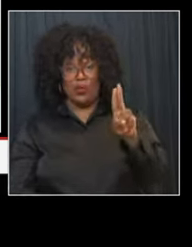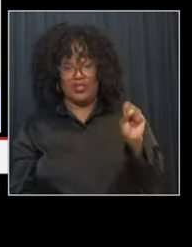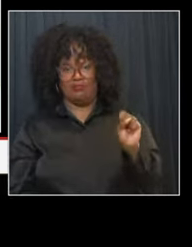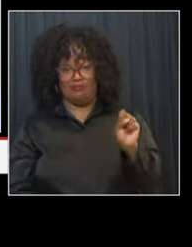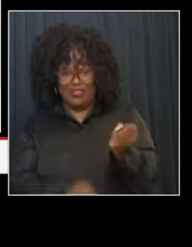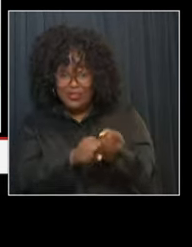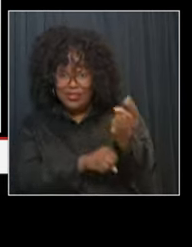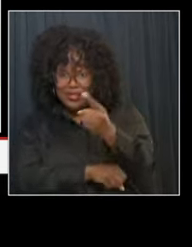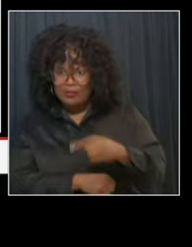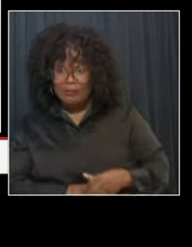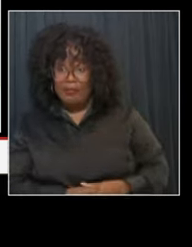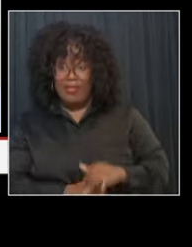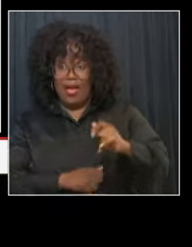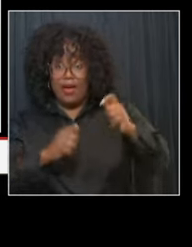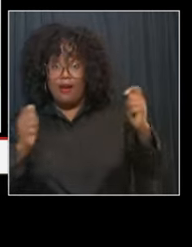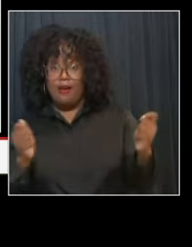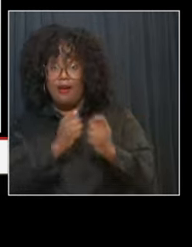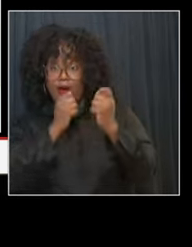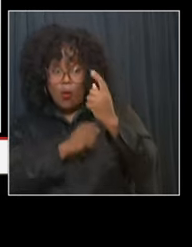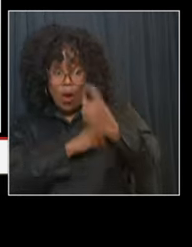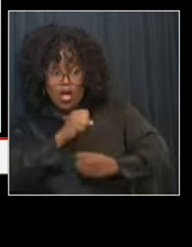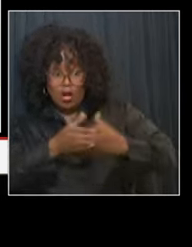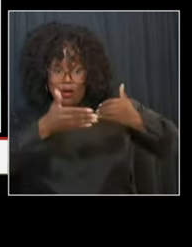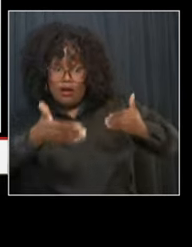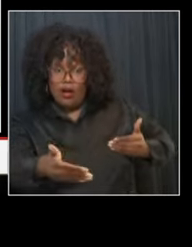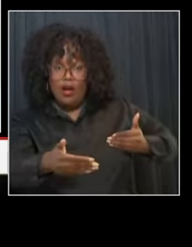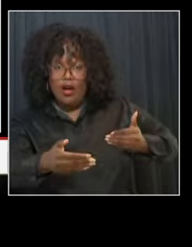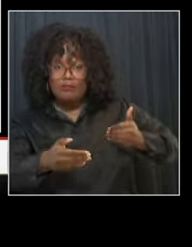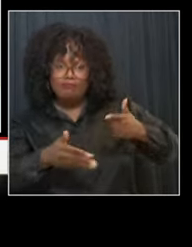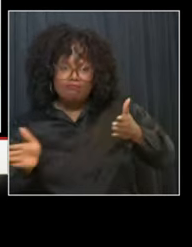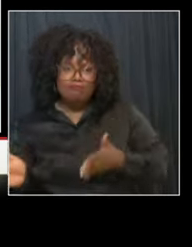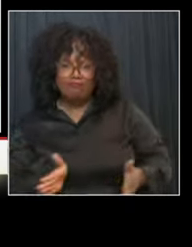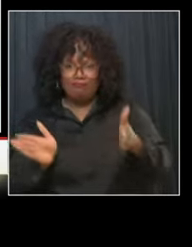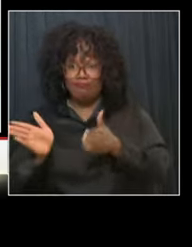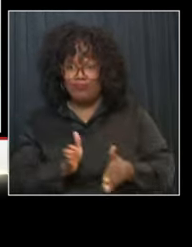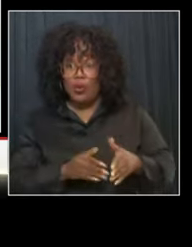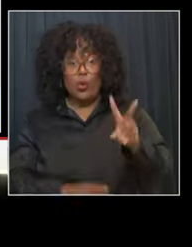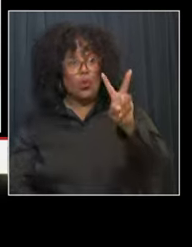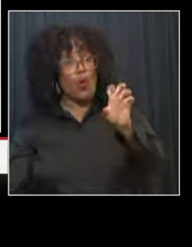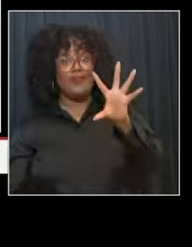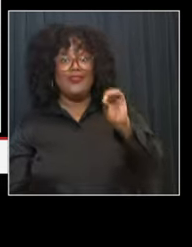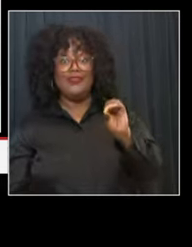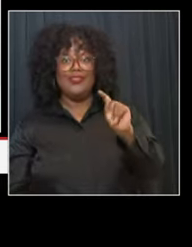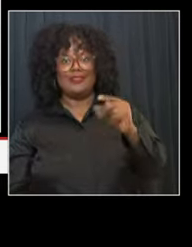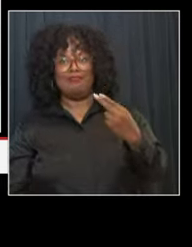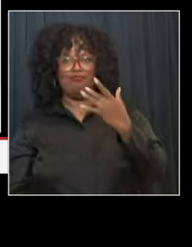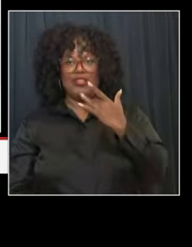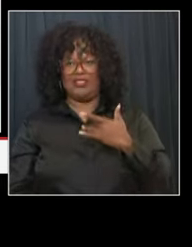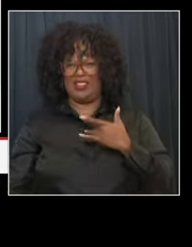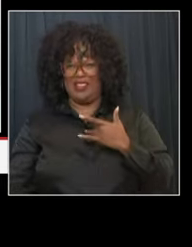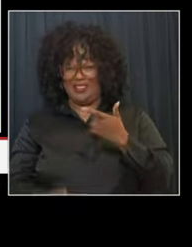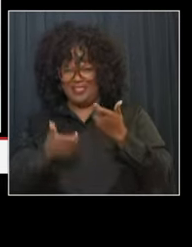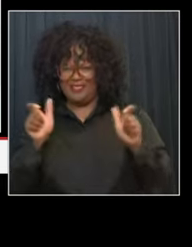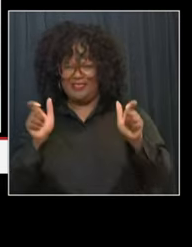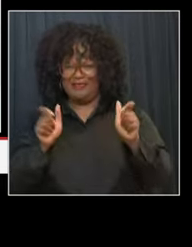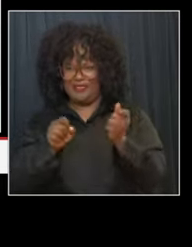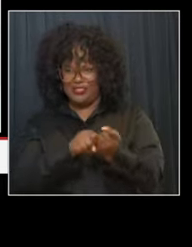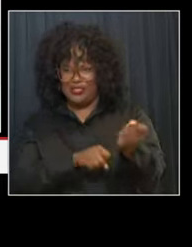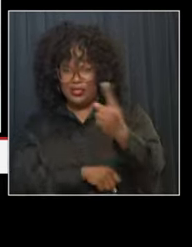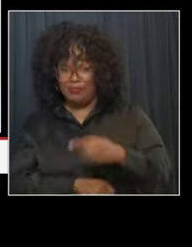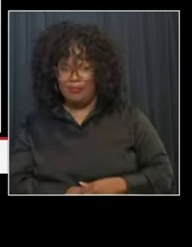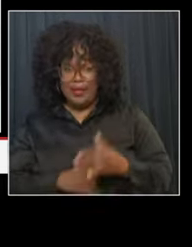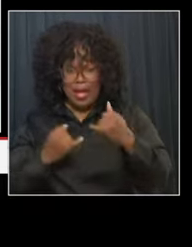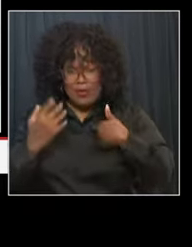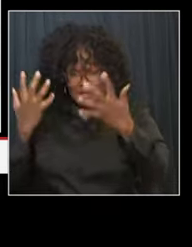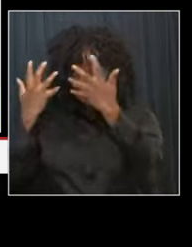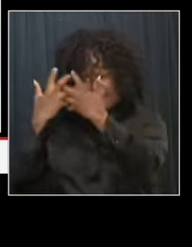called America 250. And so we'll be focusing our attention on making that as a successful event next year. And then last but